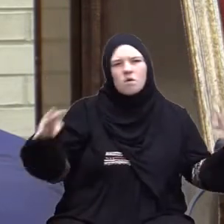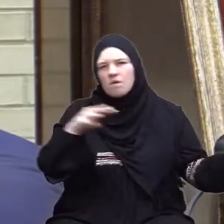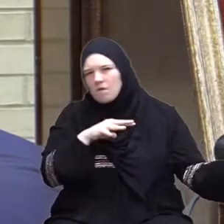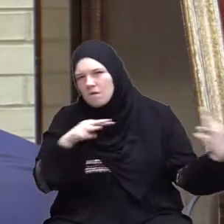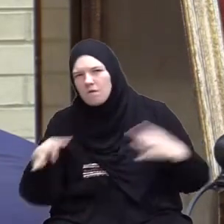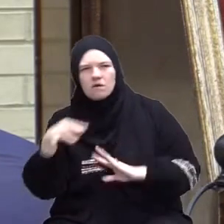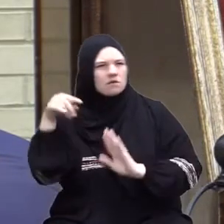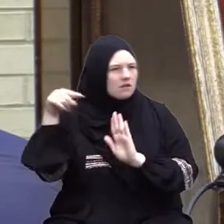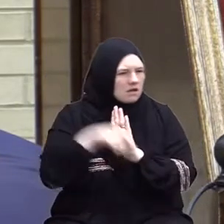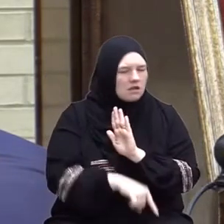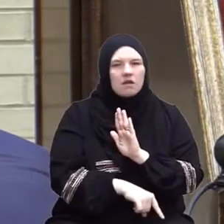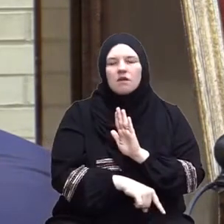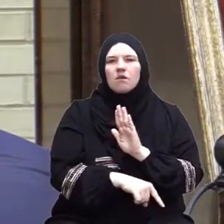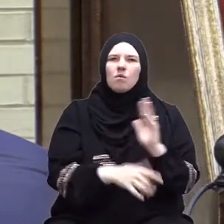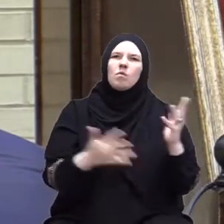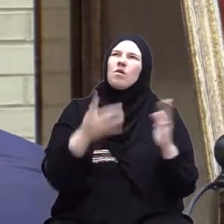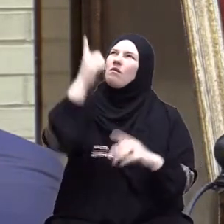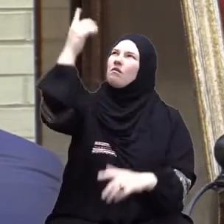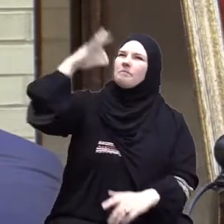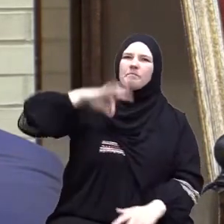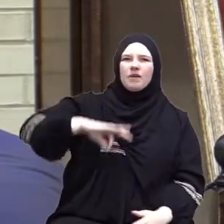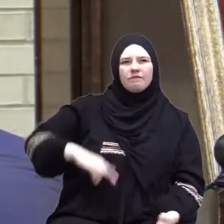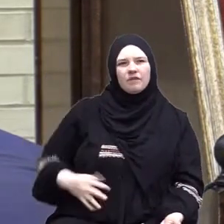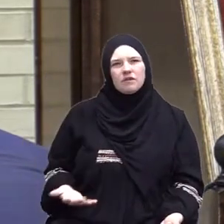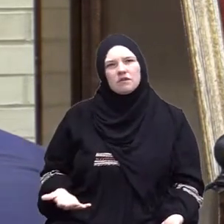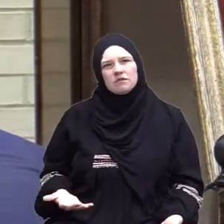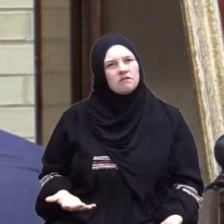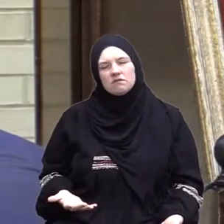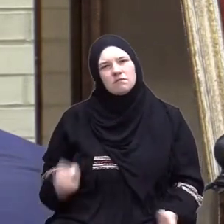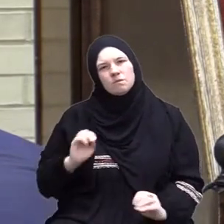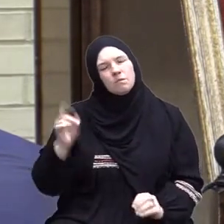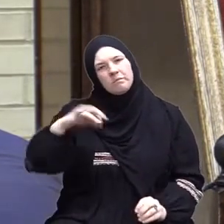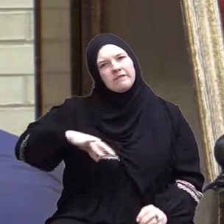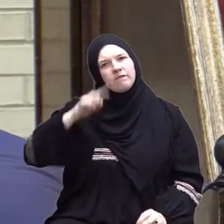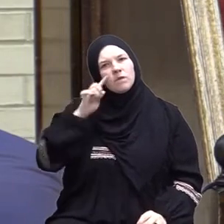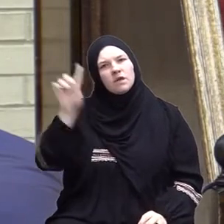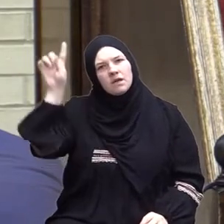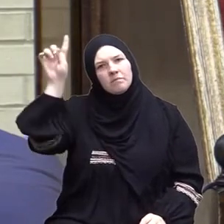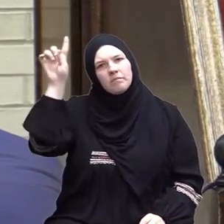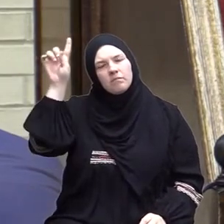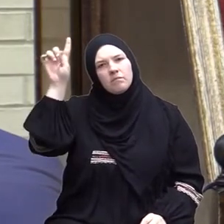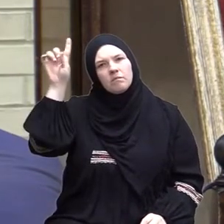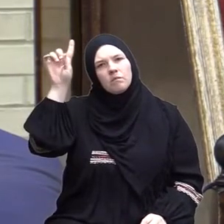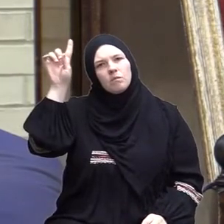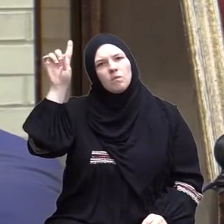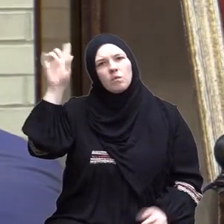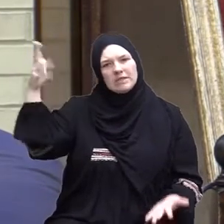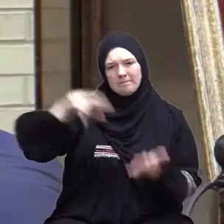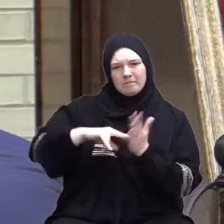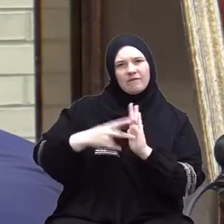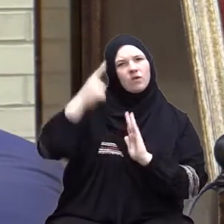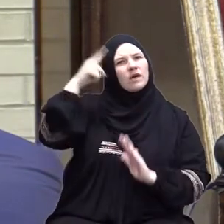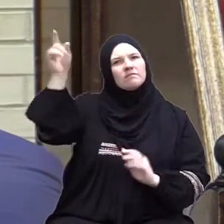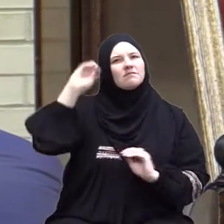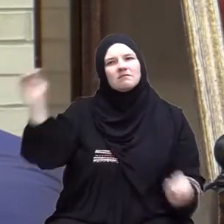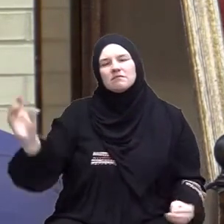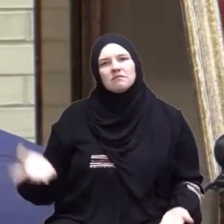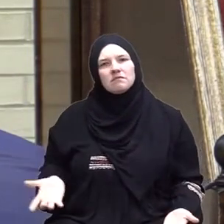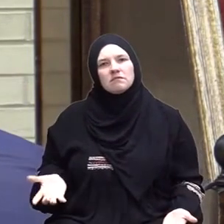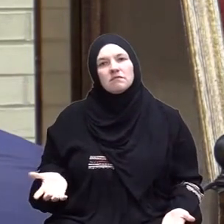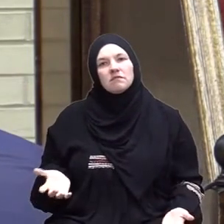disease, wars, killing. What would Allah do with all of this? What does it mean for him?